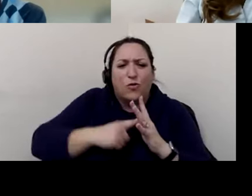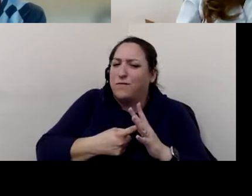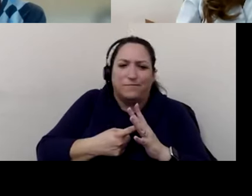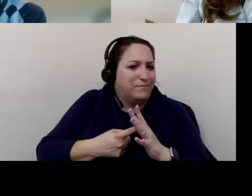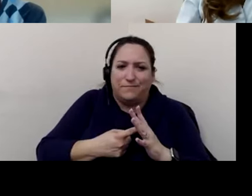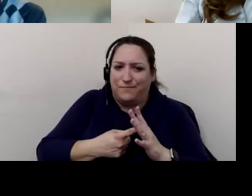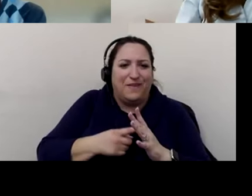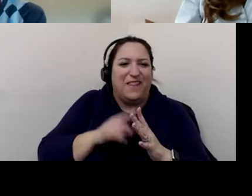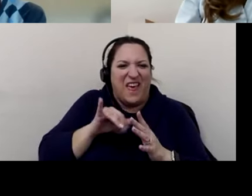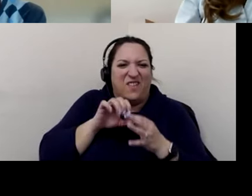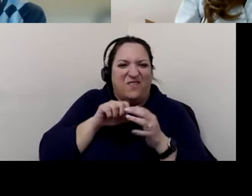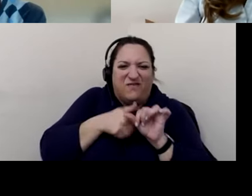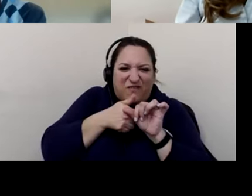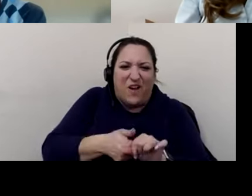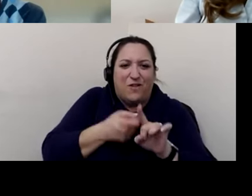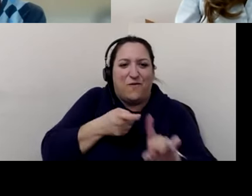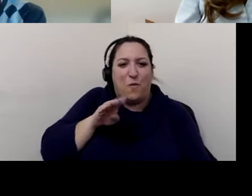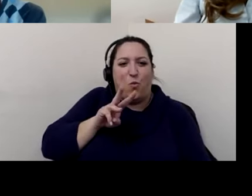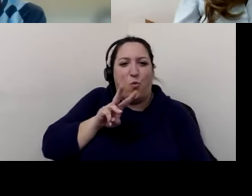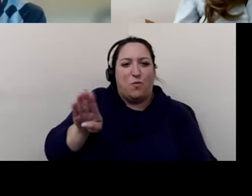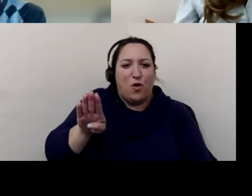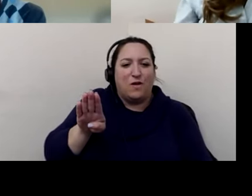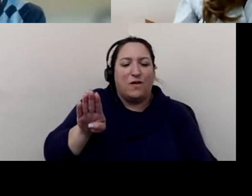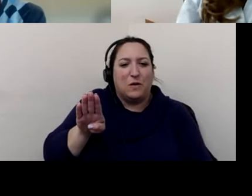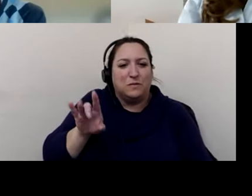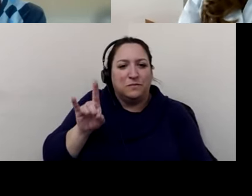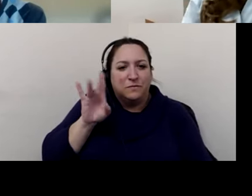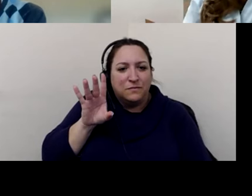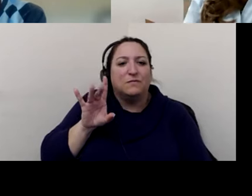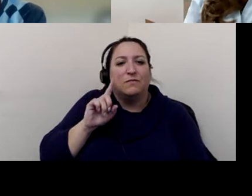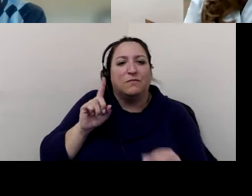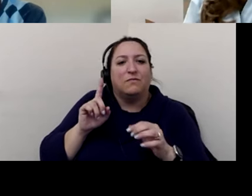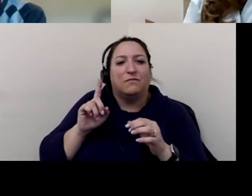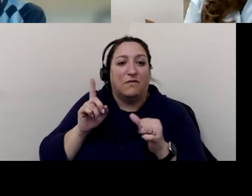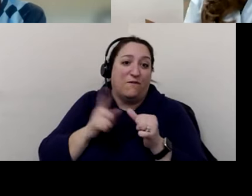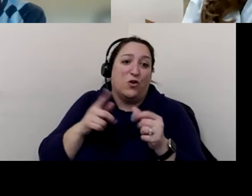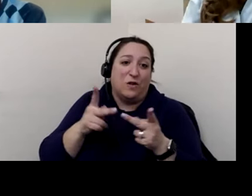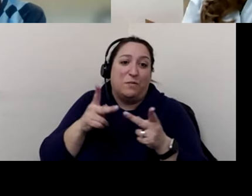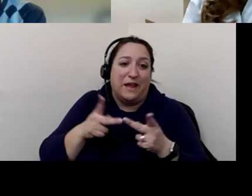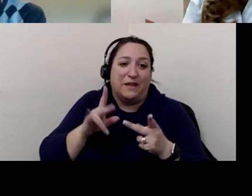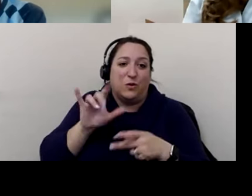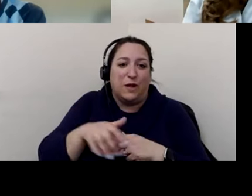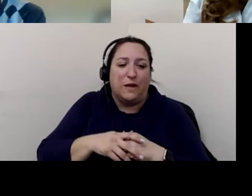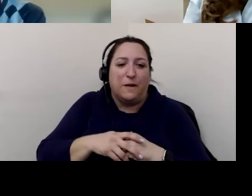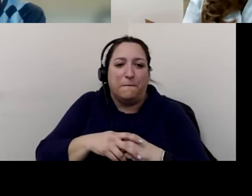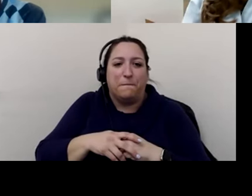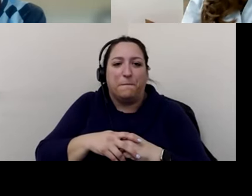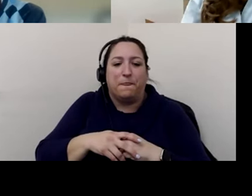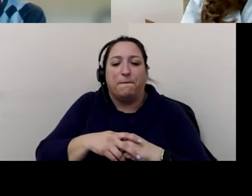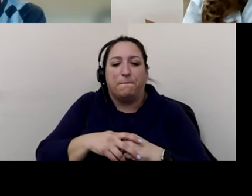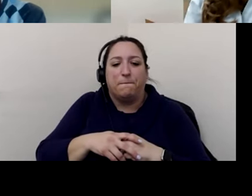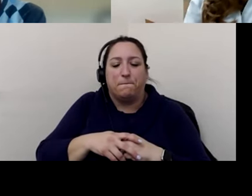based on what happened at Willowbrook and those the first places that did this. So I would